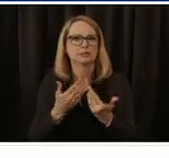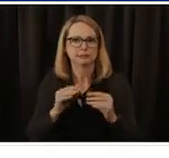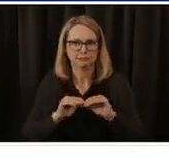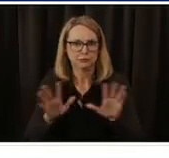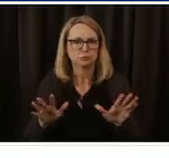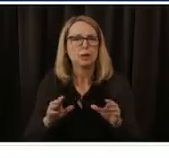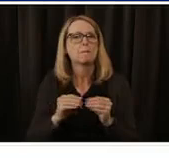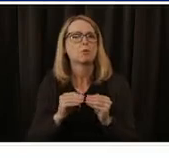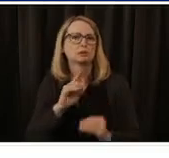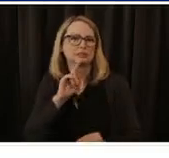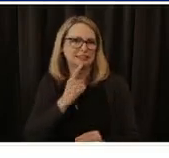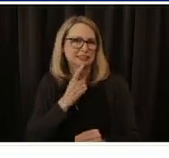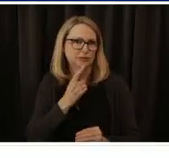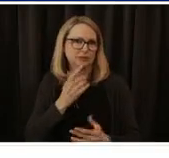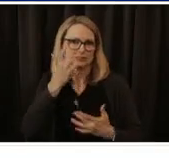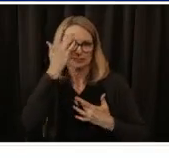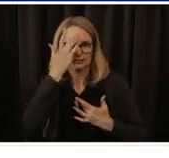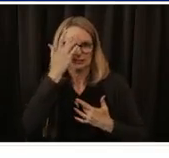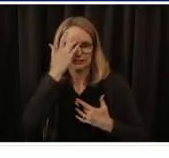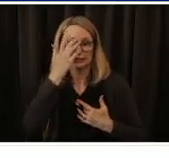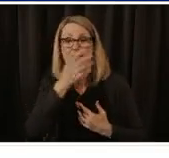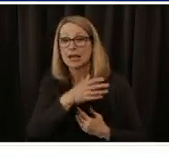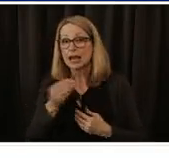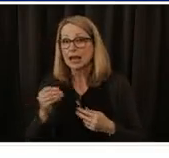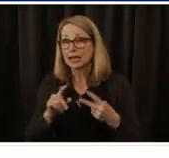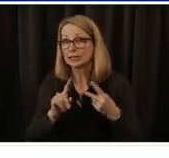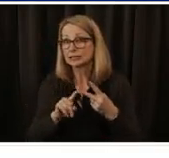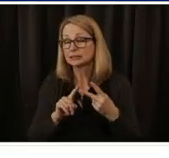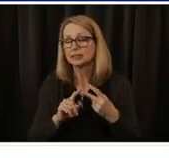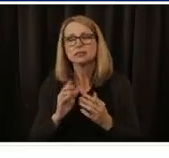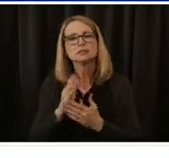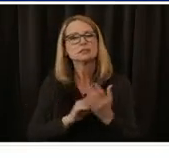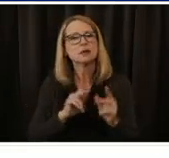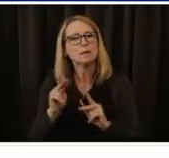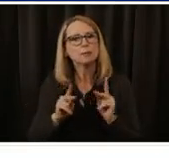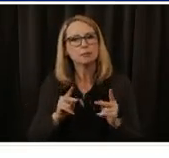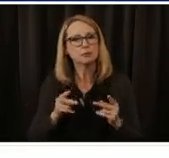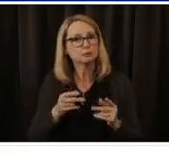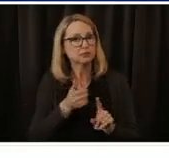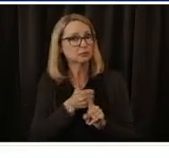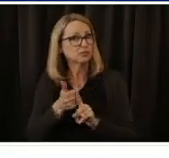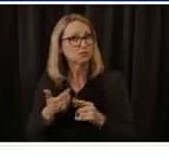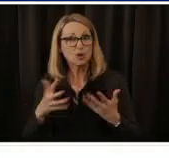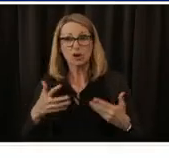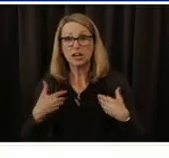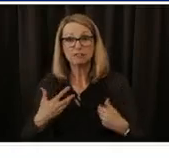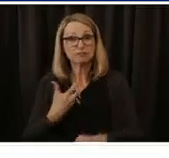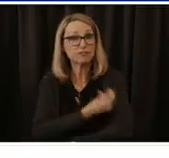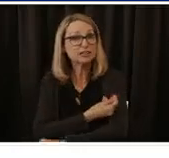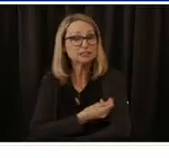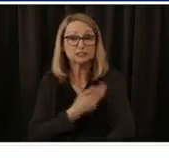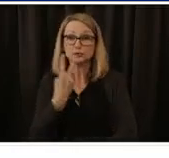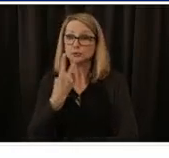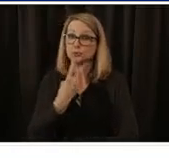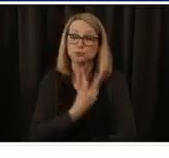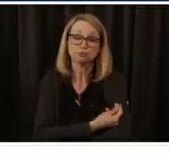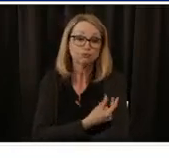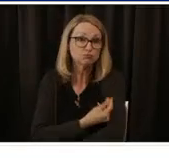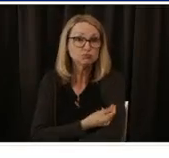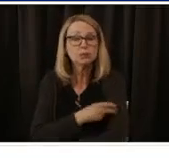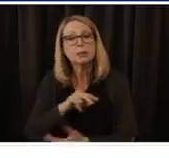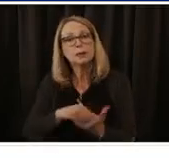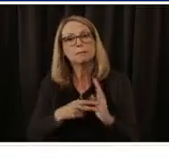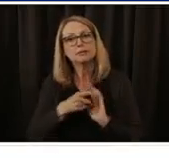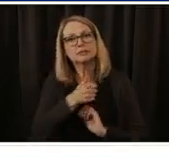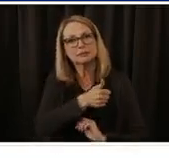disease. The second factor is the fact that we have individuals who are fully vaccinated now, and those individuals are protected from disease